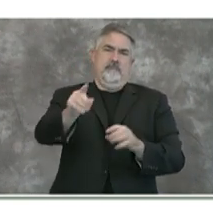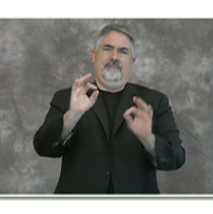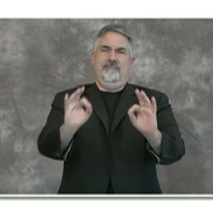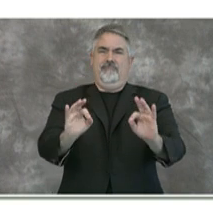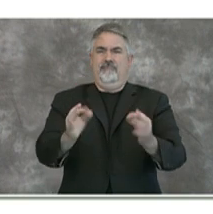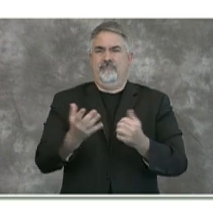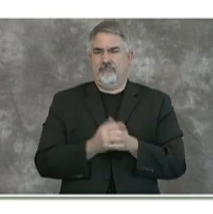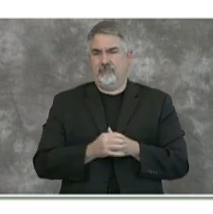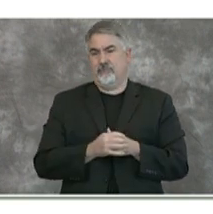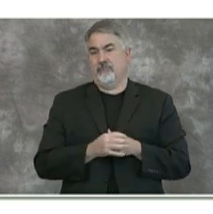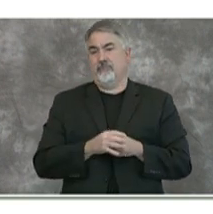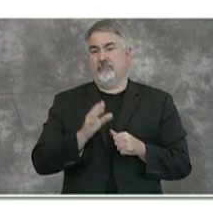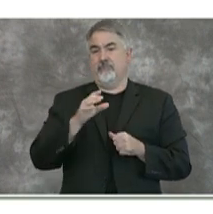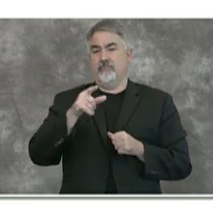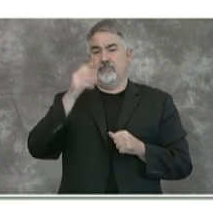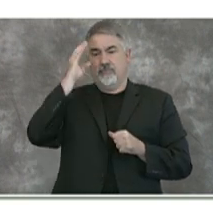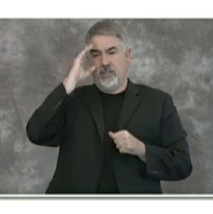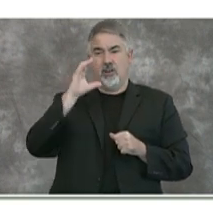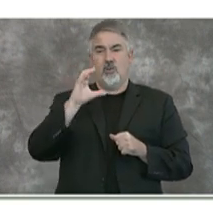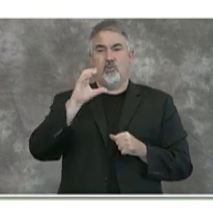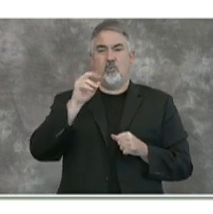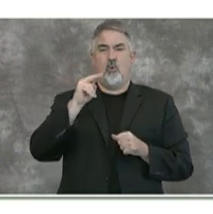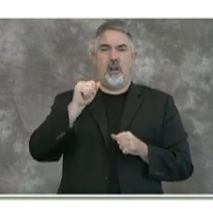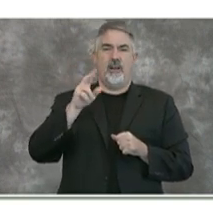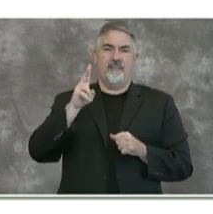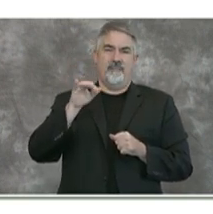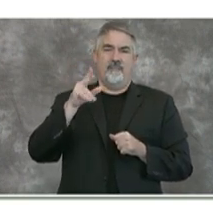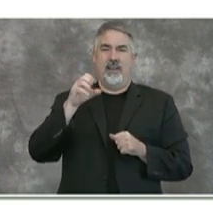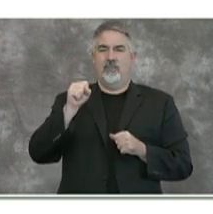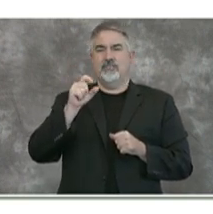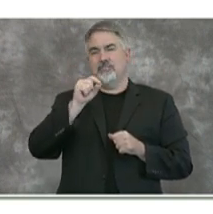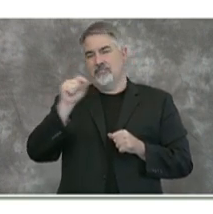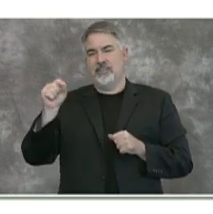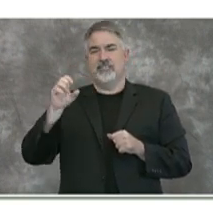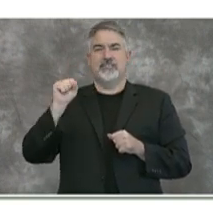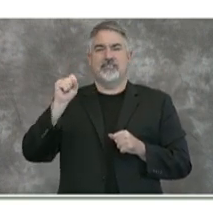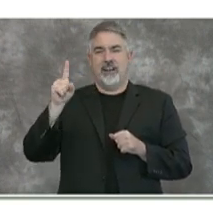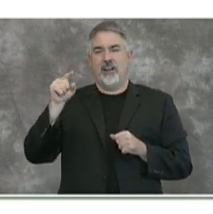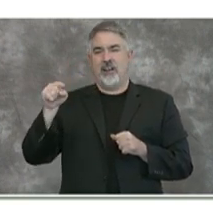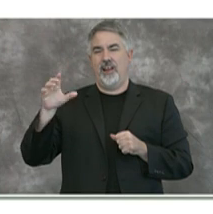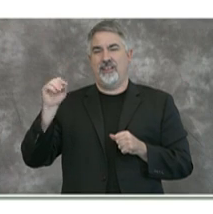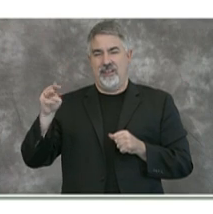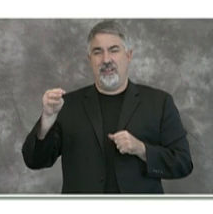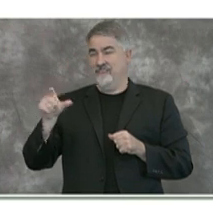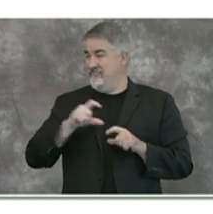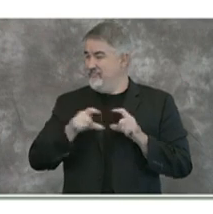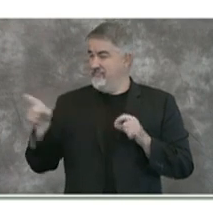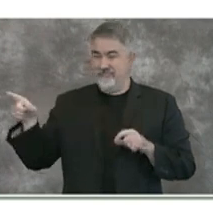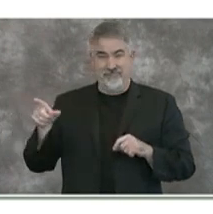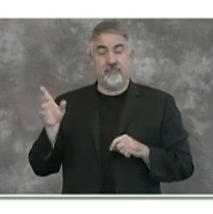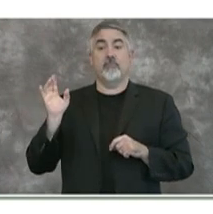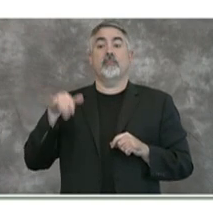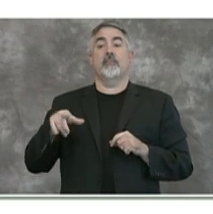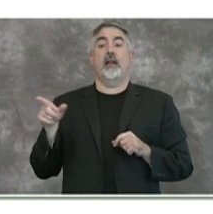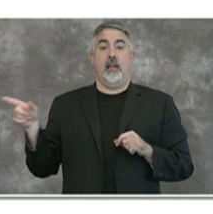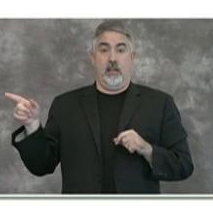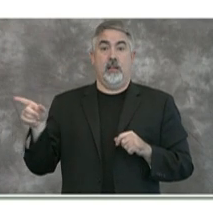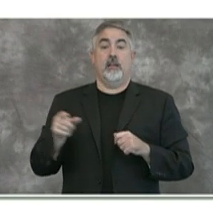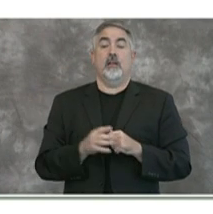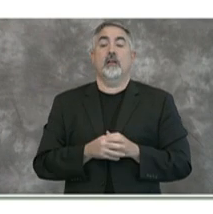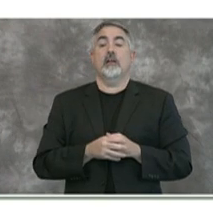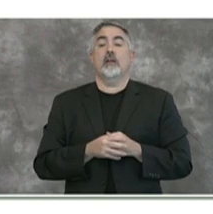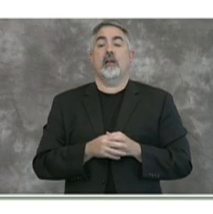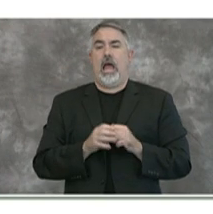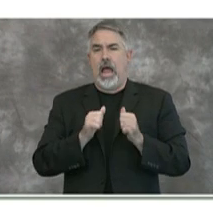website at coronavirus-sd.com, you will see a link for how to manage your mental health and cope during COVID-19. These